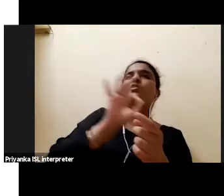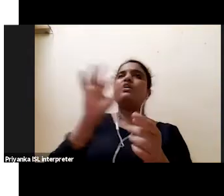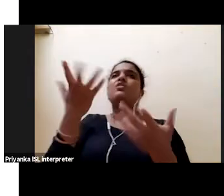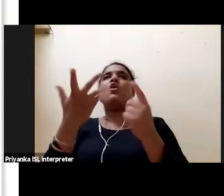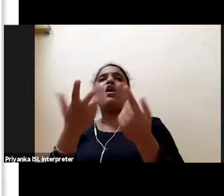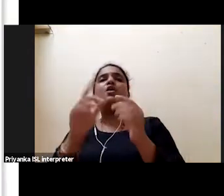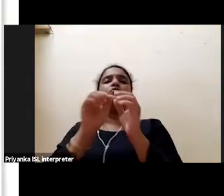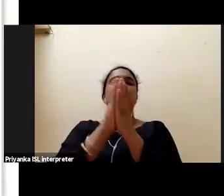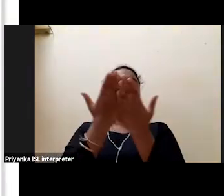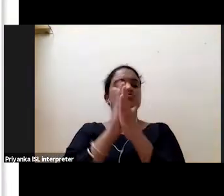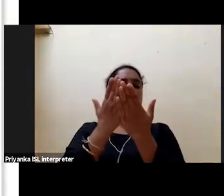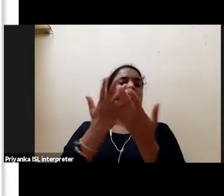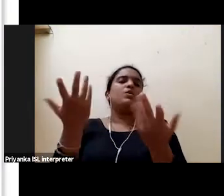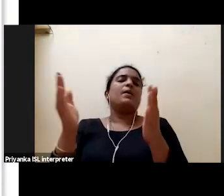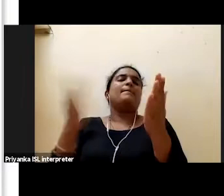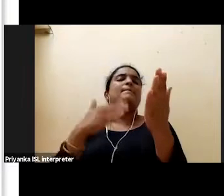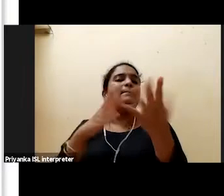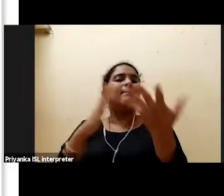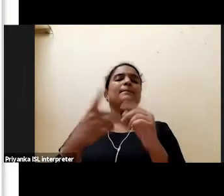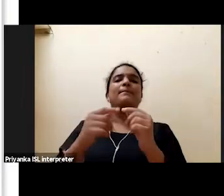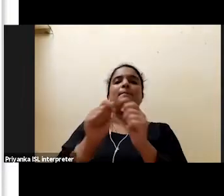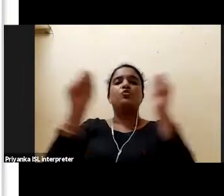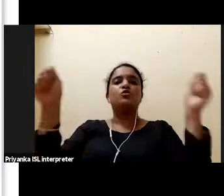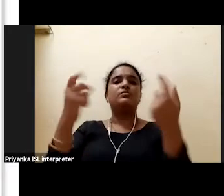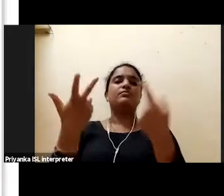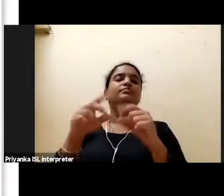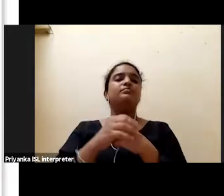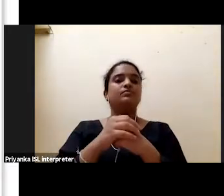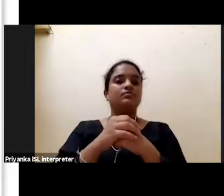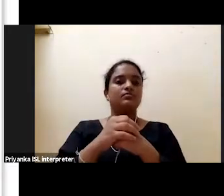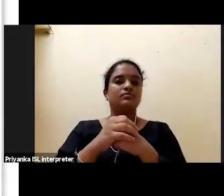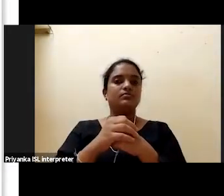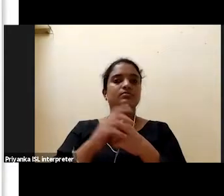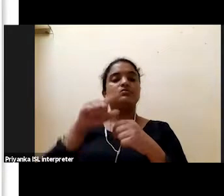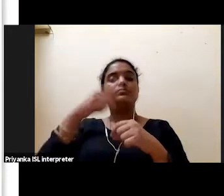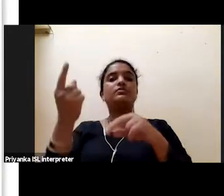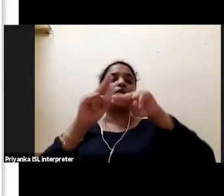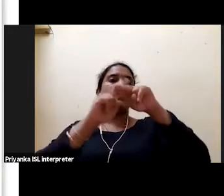a magazine. The fourth thing is features writing, which is